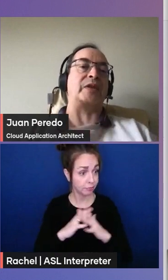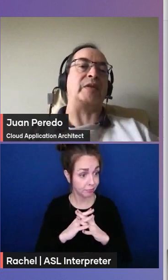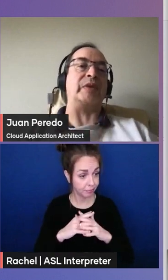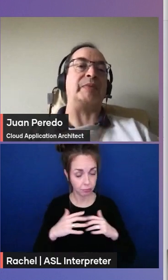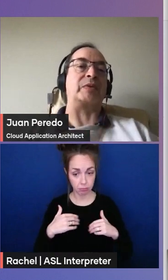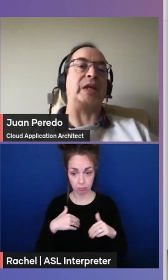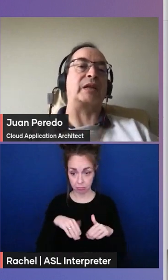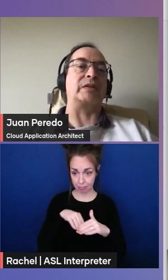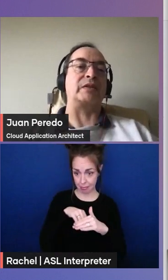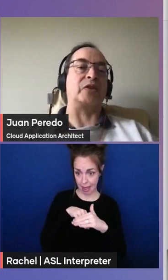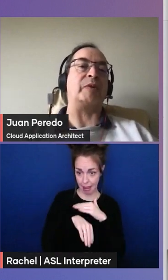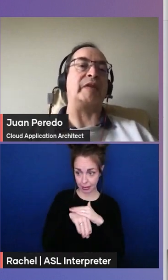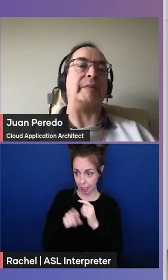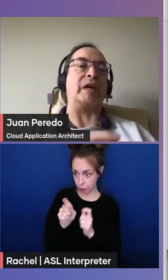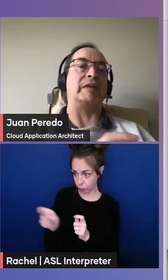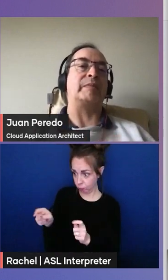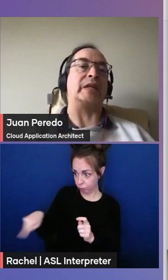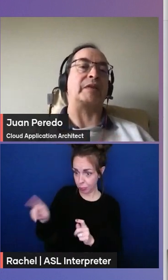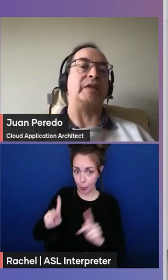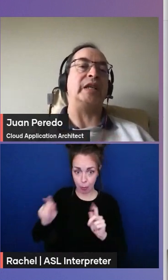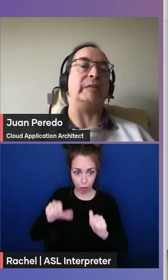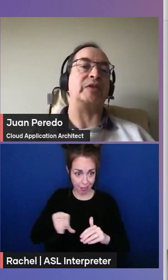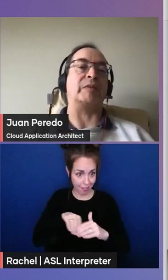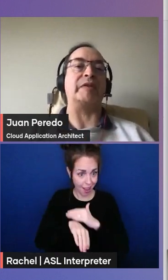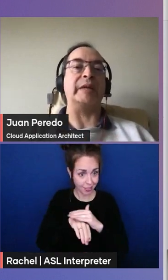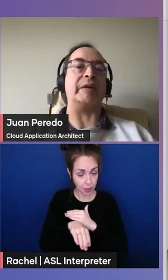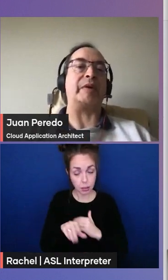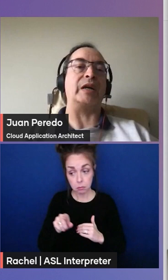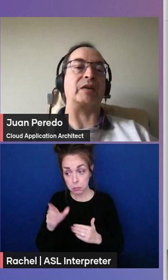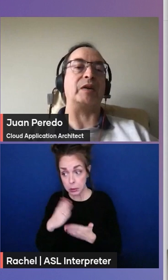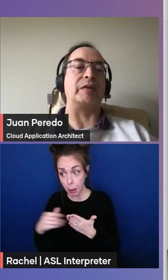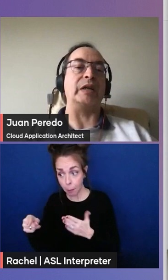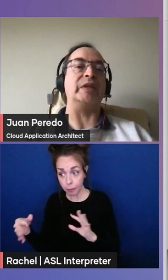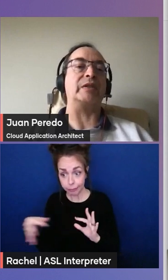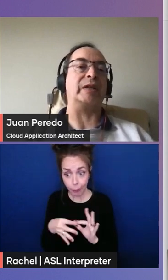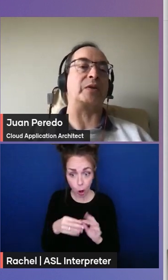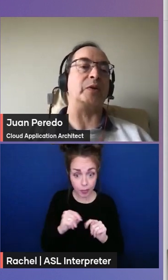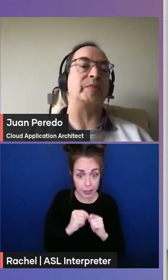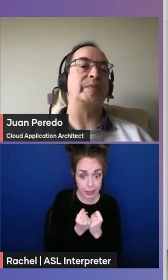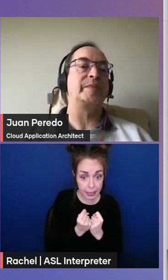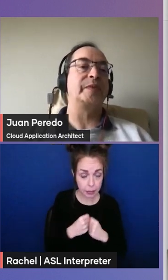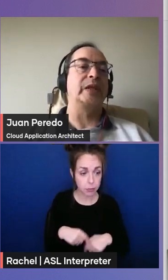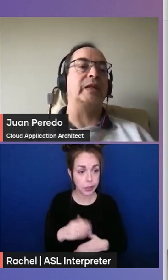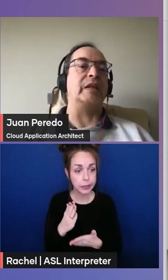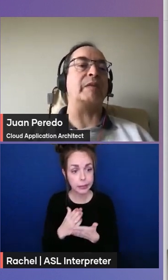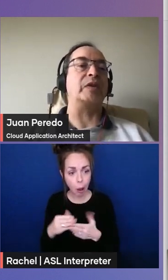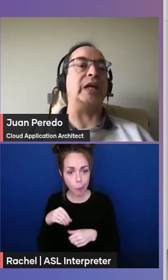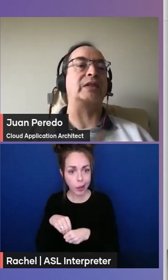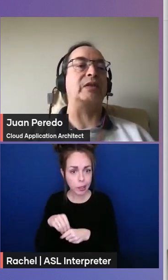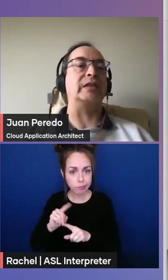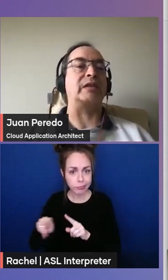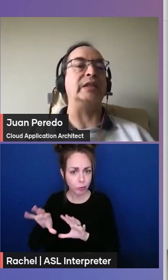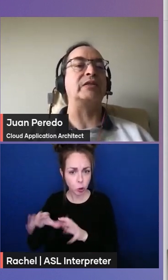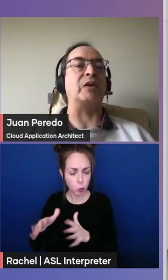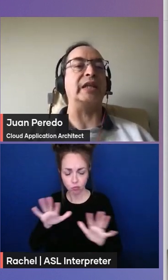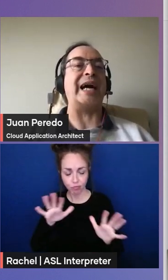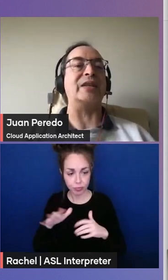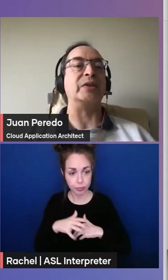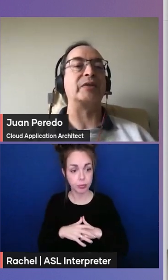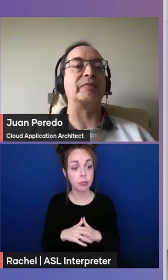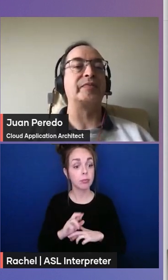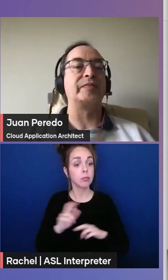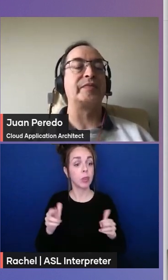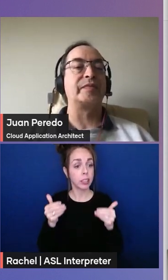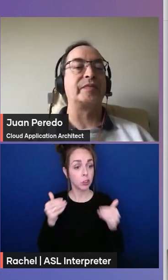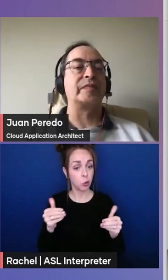to certain people to that cluster. Some of them are part of the team. Some of them are part of the administrator group. Now I'm going to actually start installing